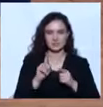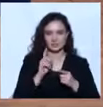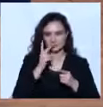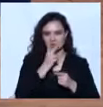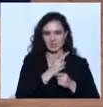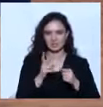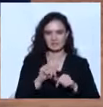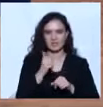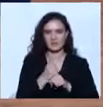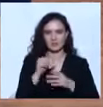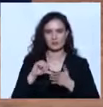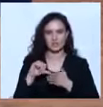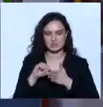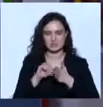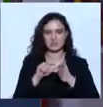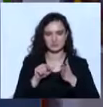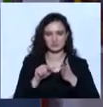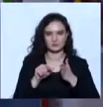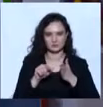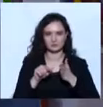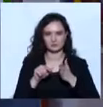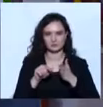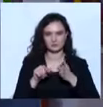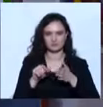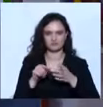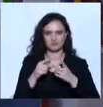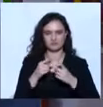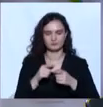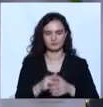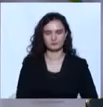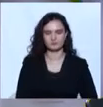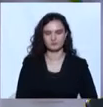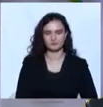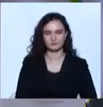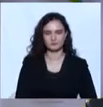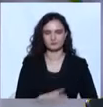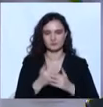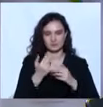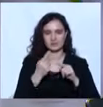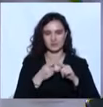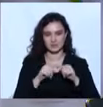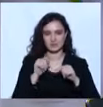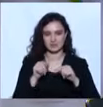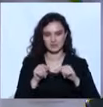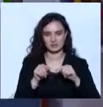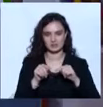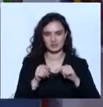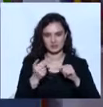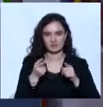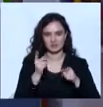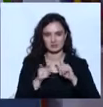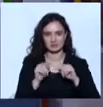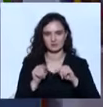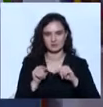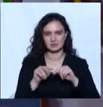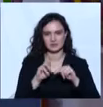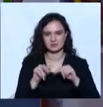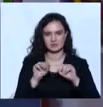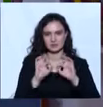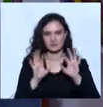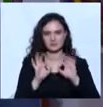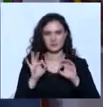see the main character go from the wild to the domestic. Excellent point. Mm-hmm. It is true. It is. And